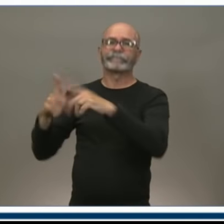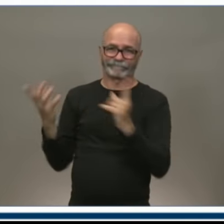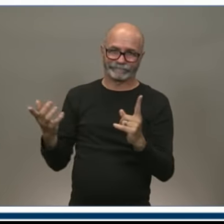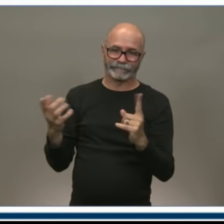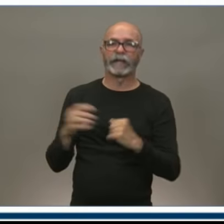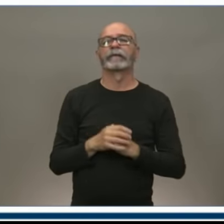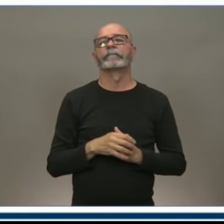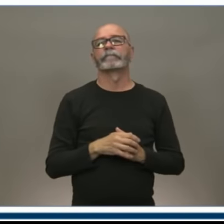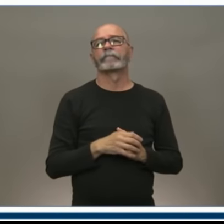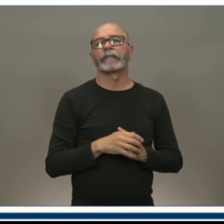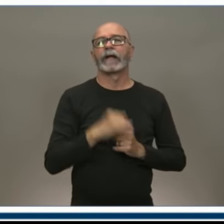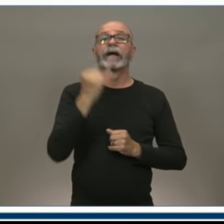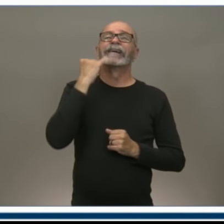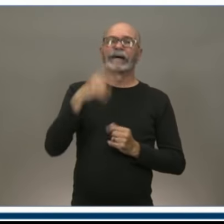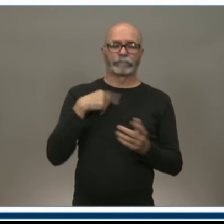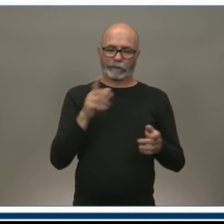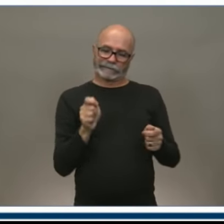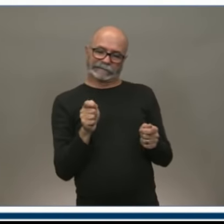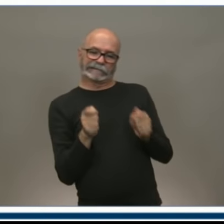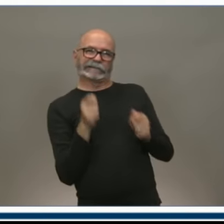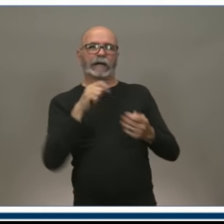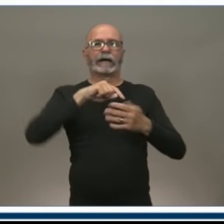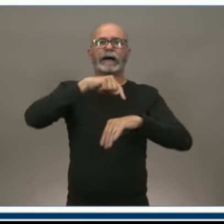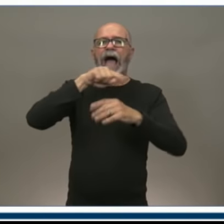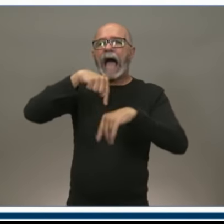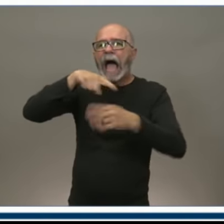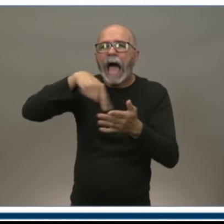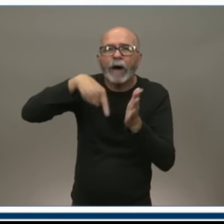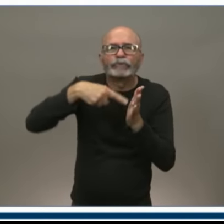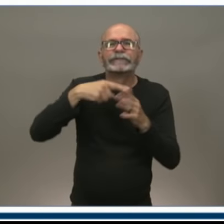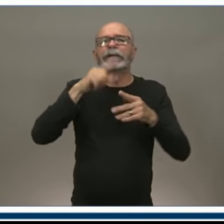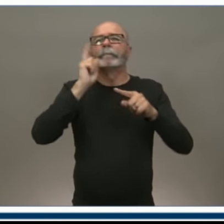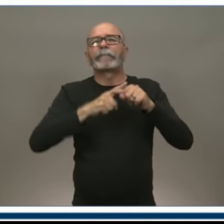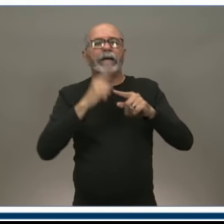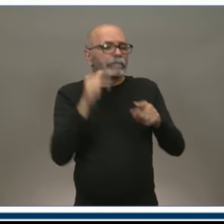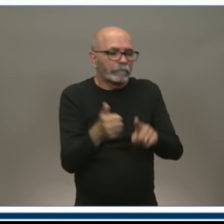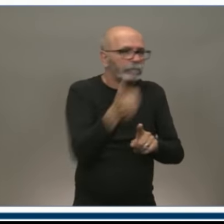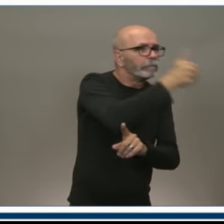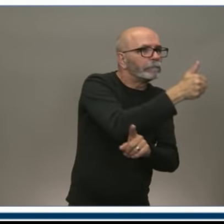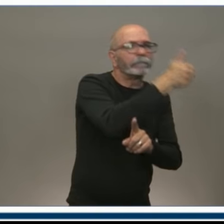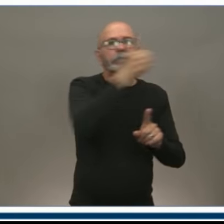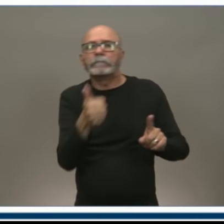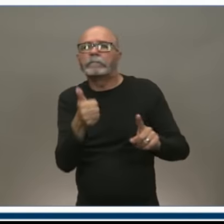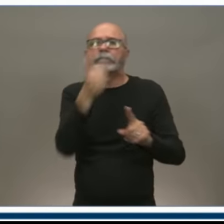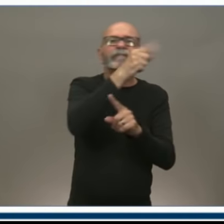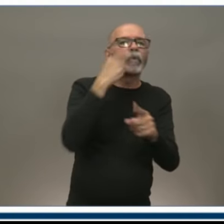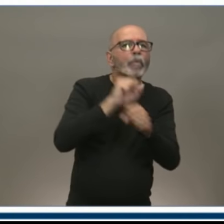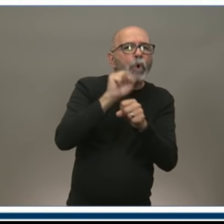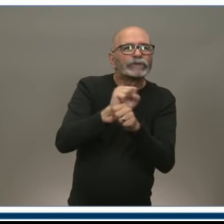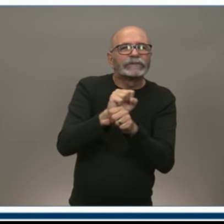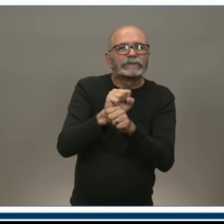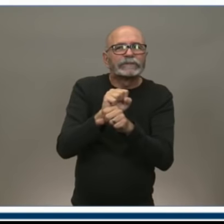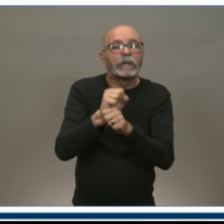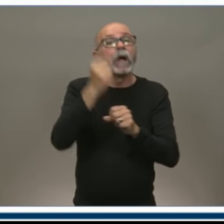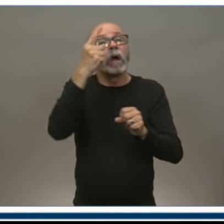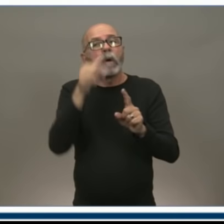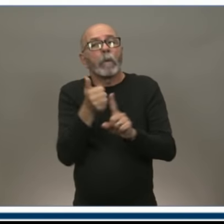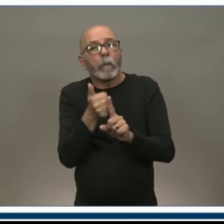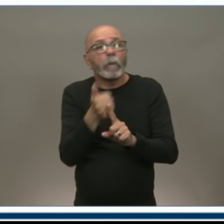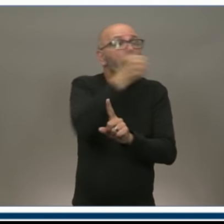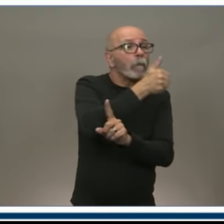modified self-isolation and that they're allowed to come and they're allowed to be out of